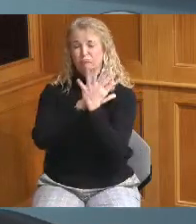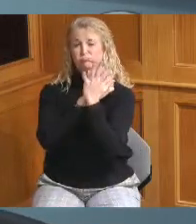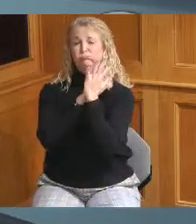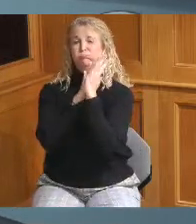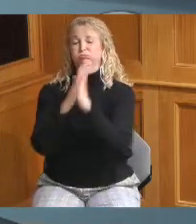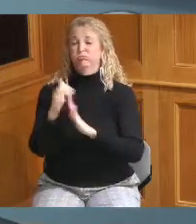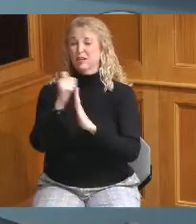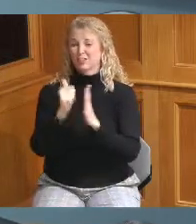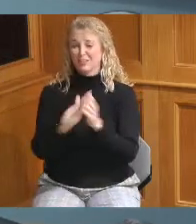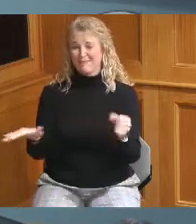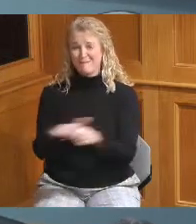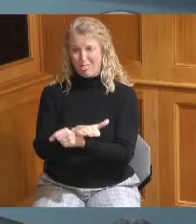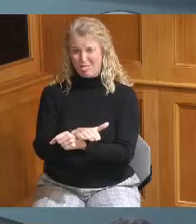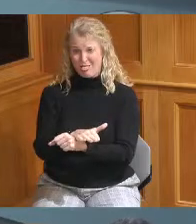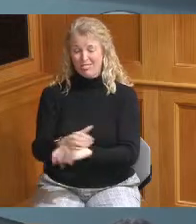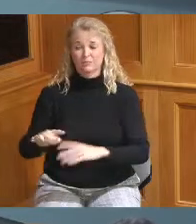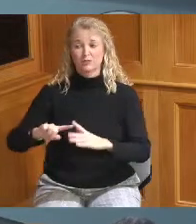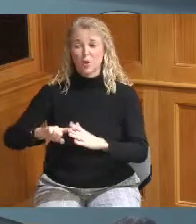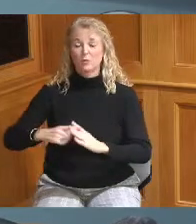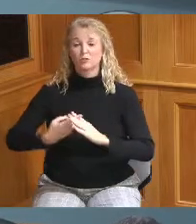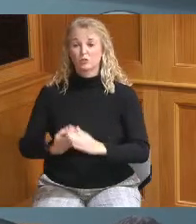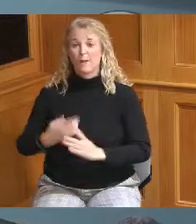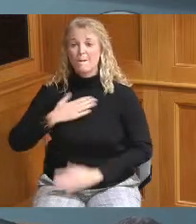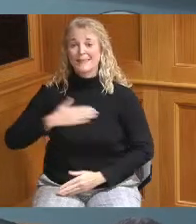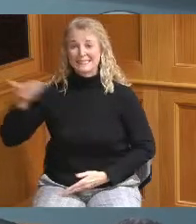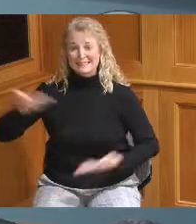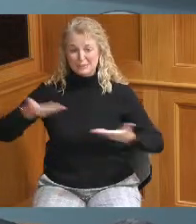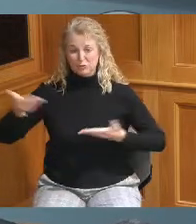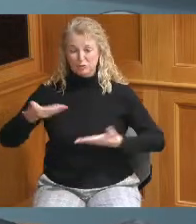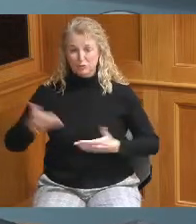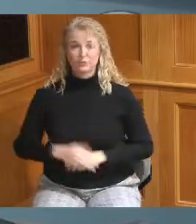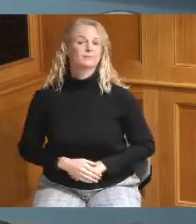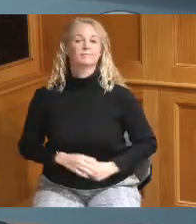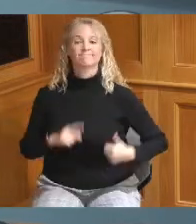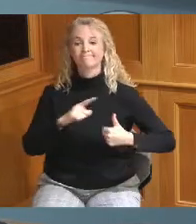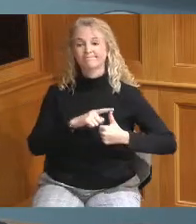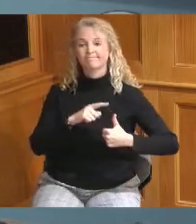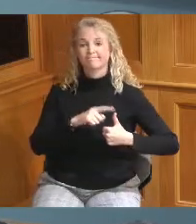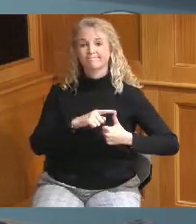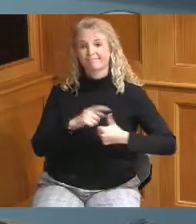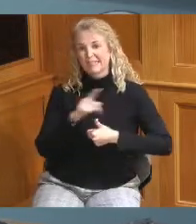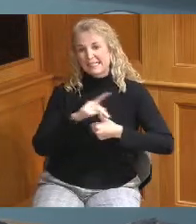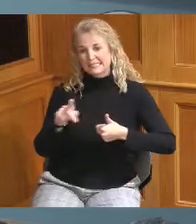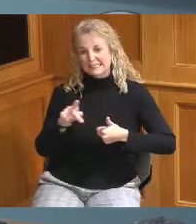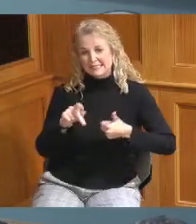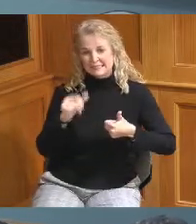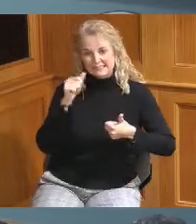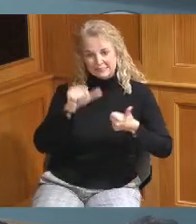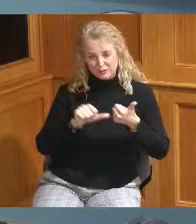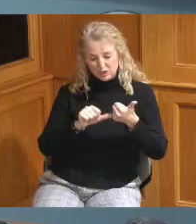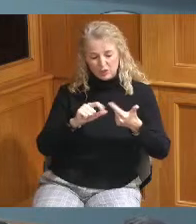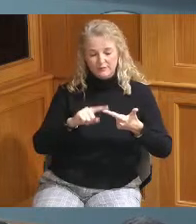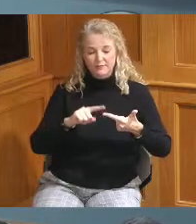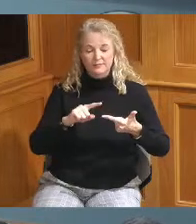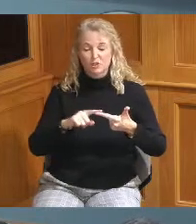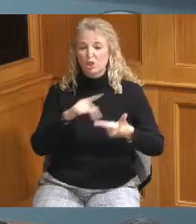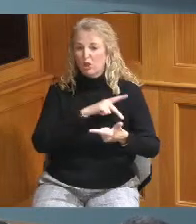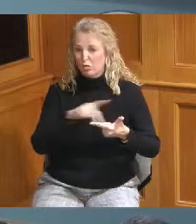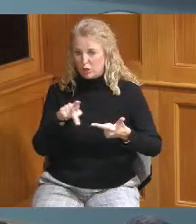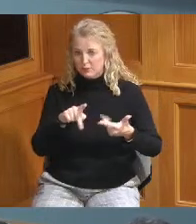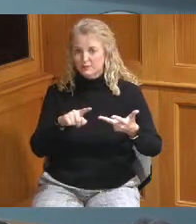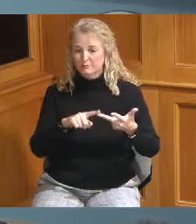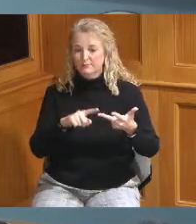We'll start with everyone introducing themselves on the dais. Christy Reschel, Assistant Clerk. Leslie Hervey, Clerk to the